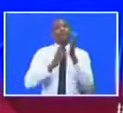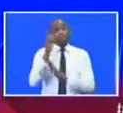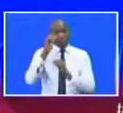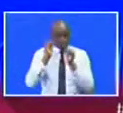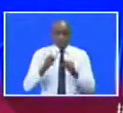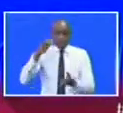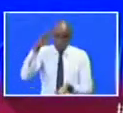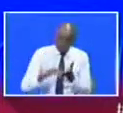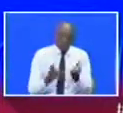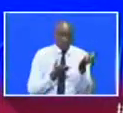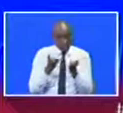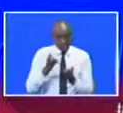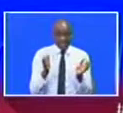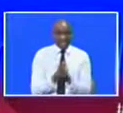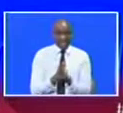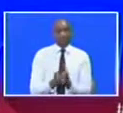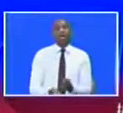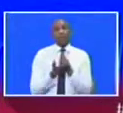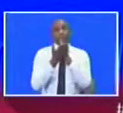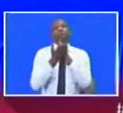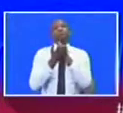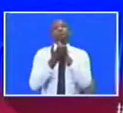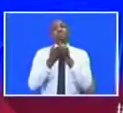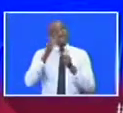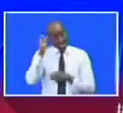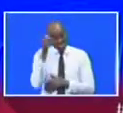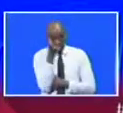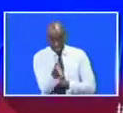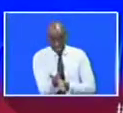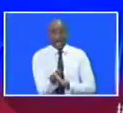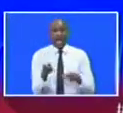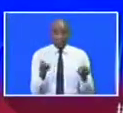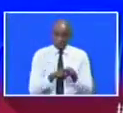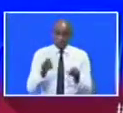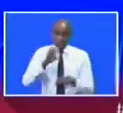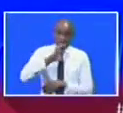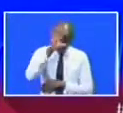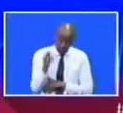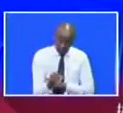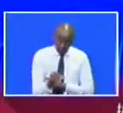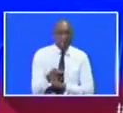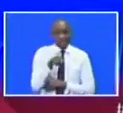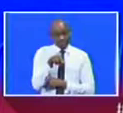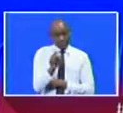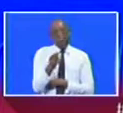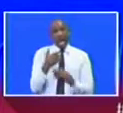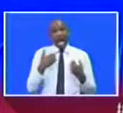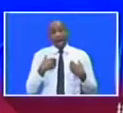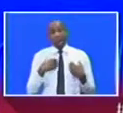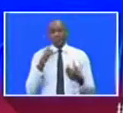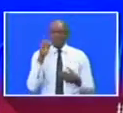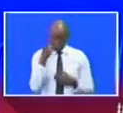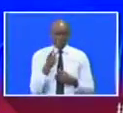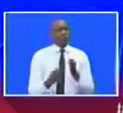reduce the cost of doing business and enhance productivity in Kenya as well as East Africa. Now, despite having some of the